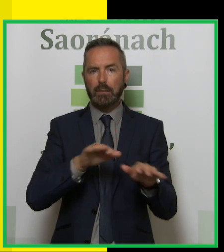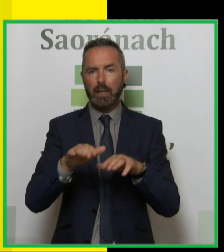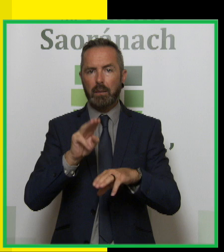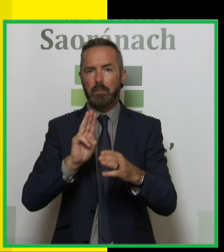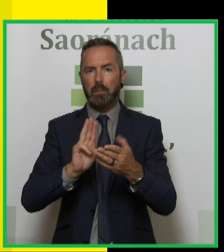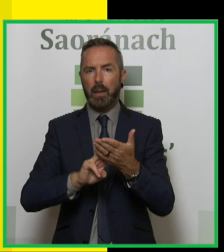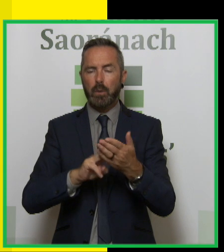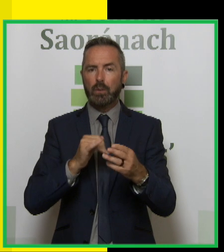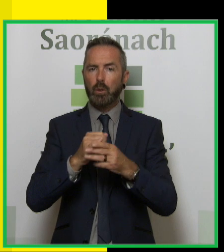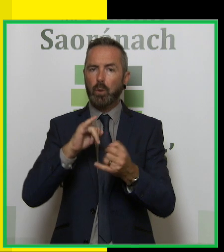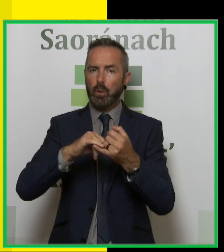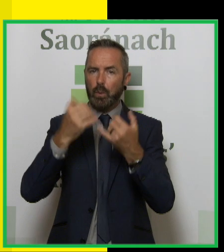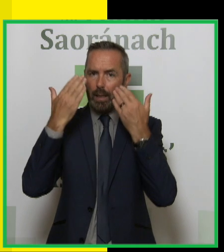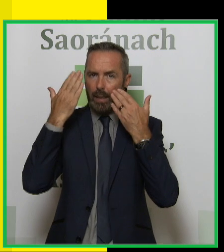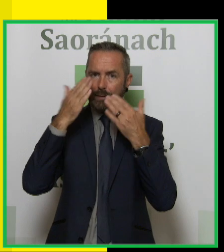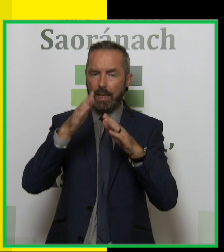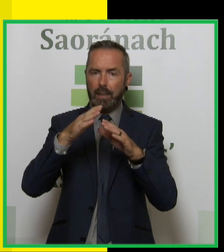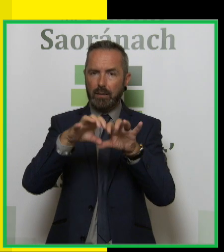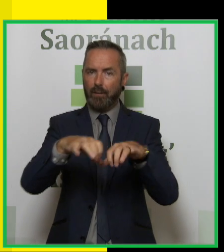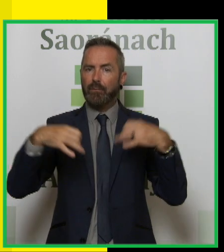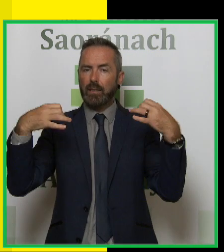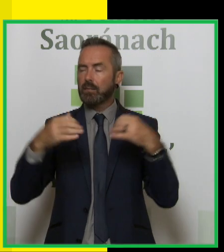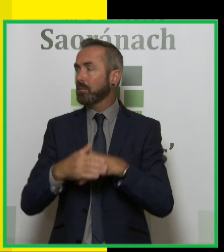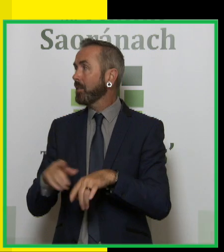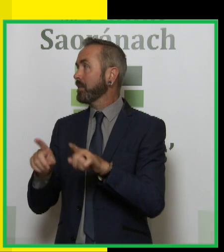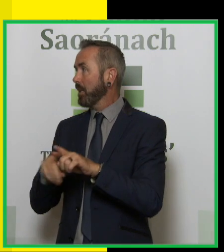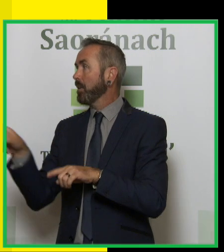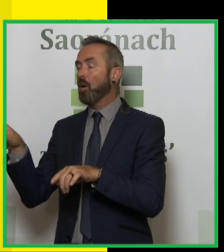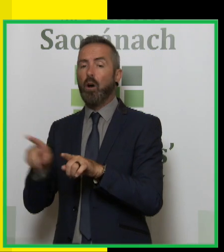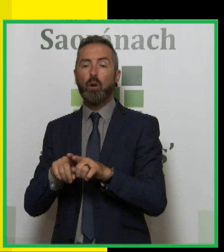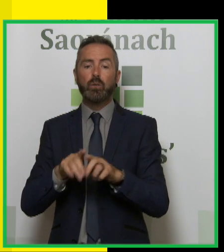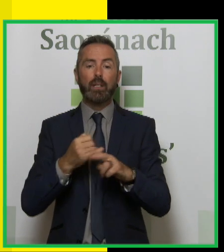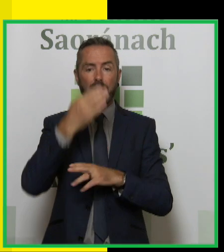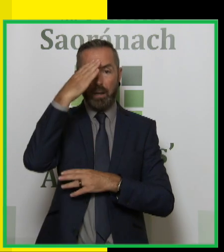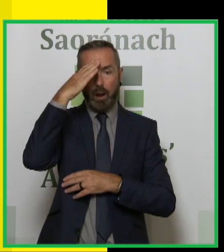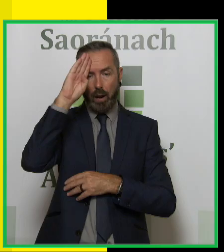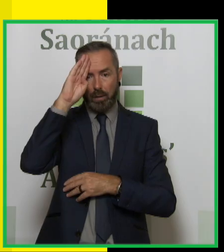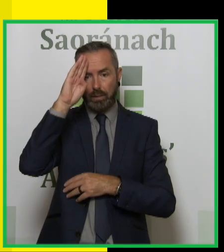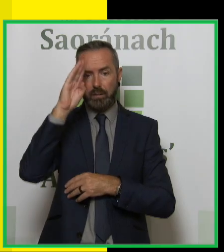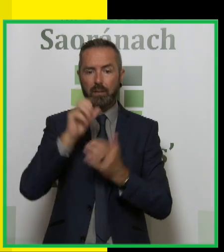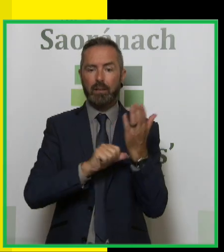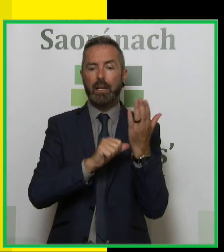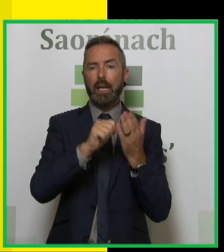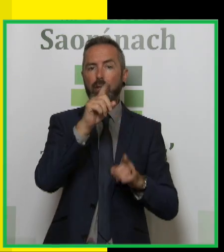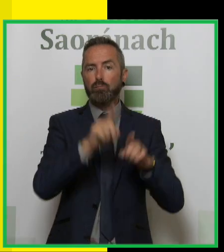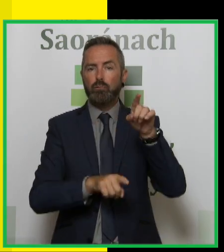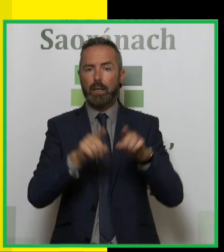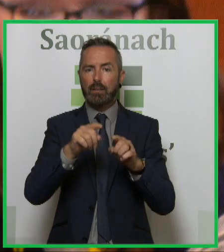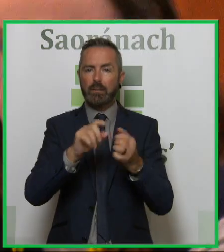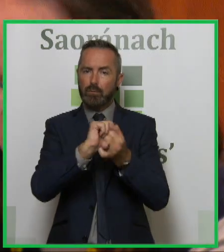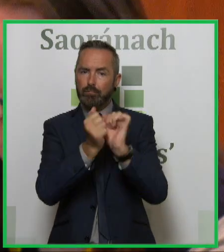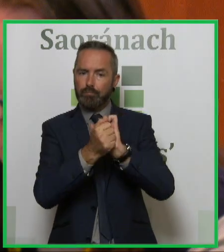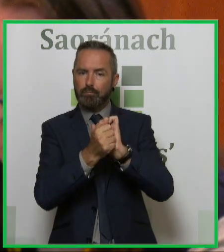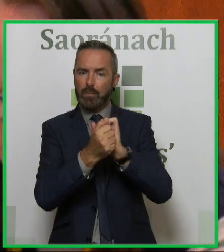that would be attending. And I think anecdotally, which is all we can offer in terms of Ireland, the age range would skew quite